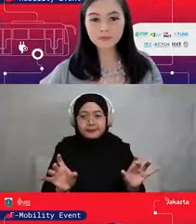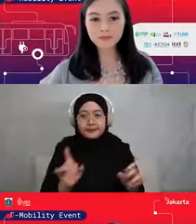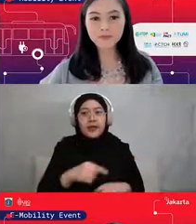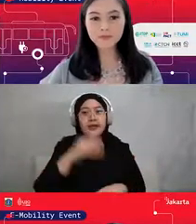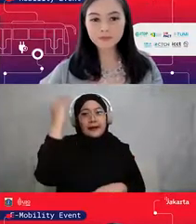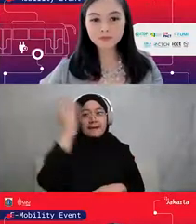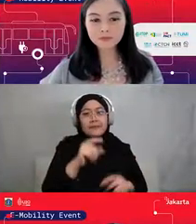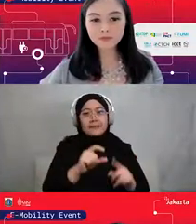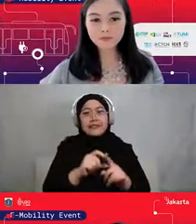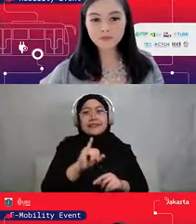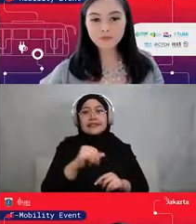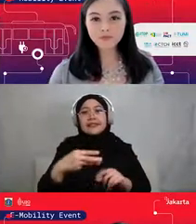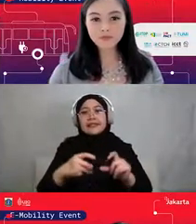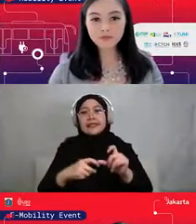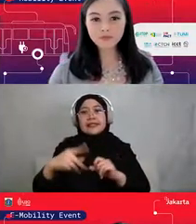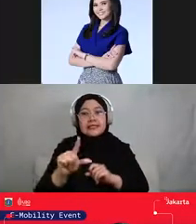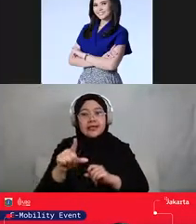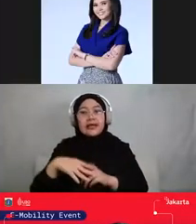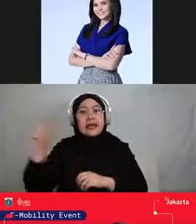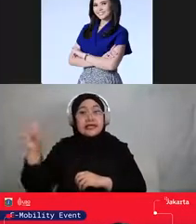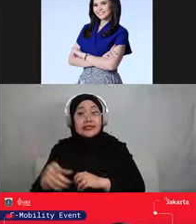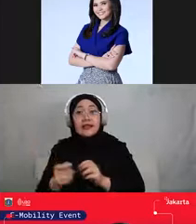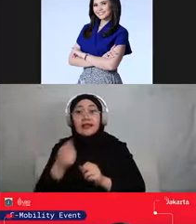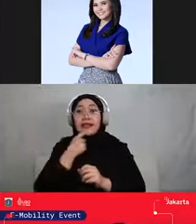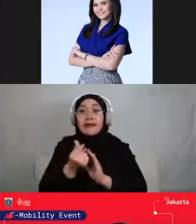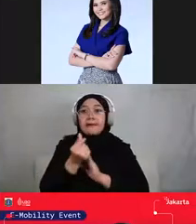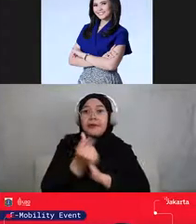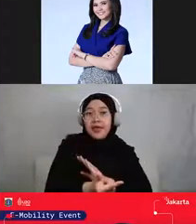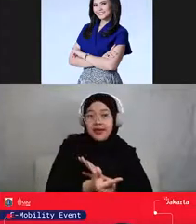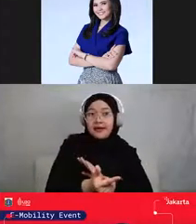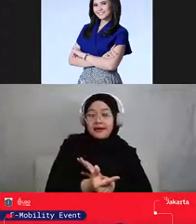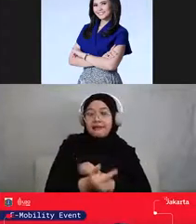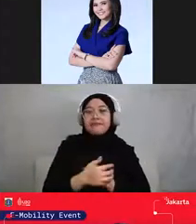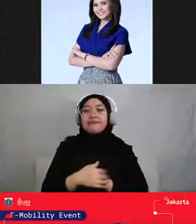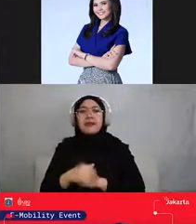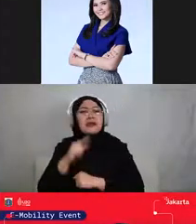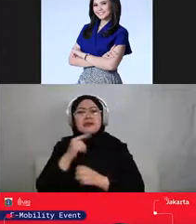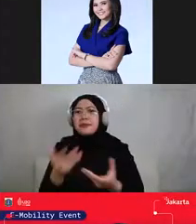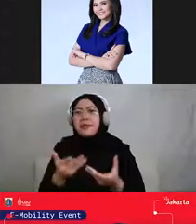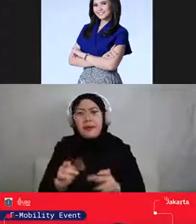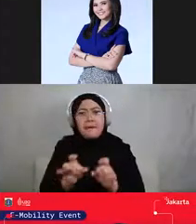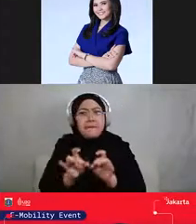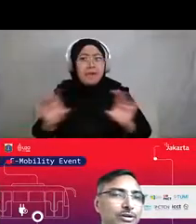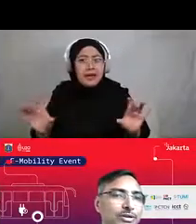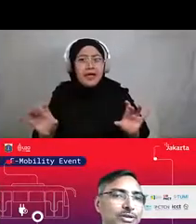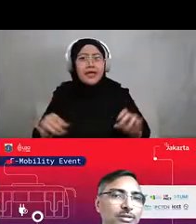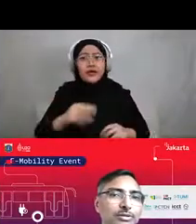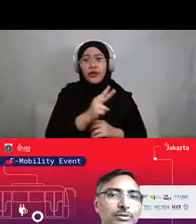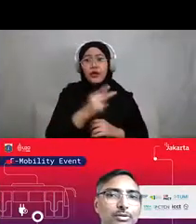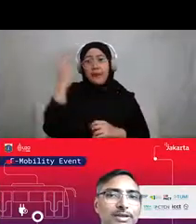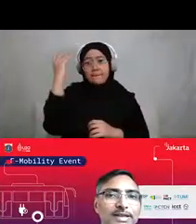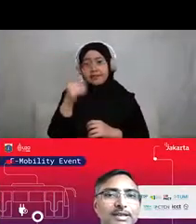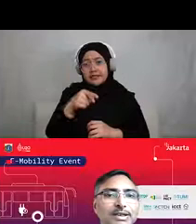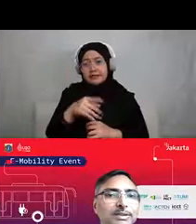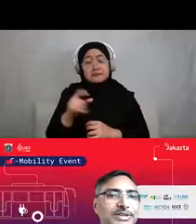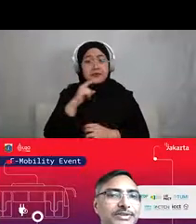And before that, let's understand what are the differences between these two types of buses. So first of all, the diesel buses cost a lot